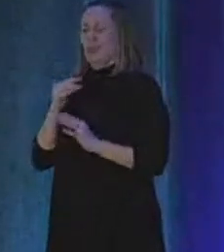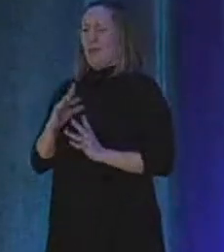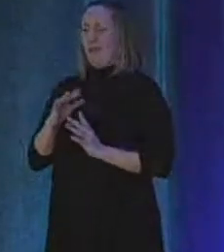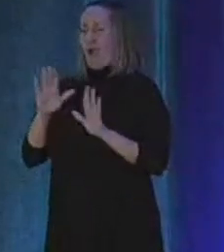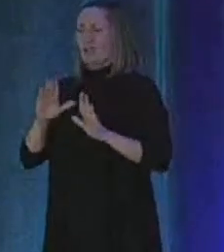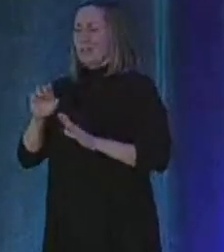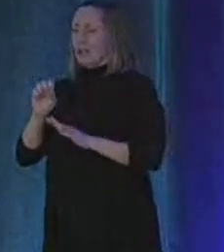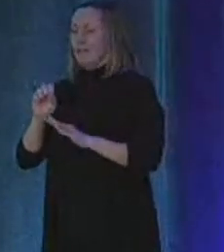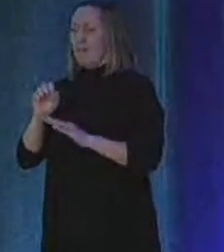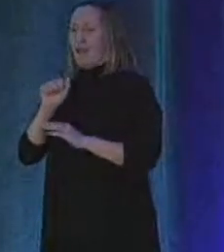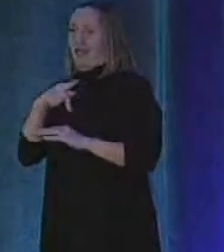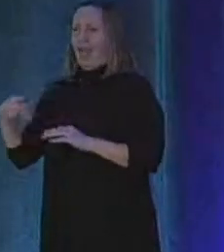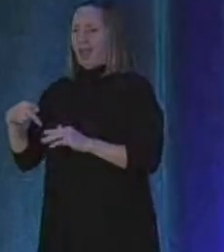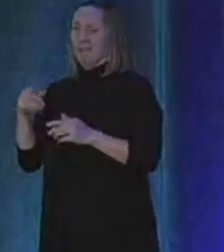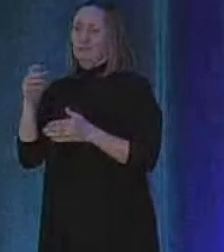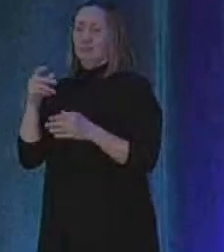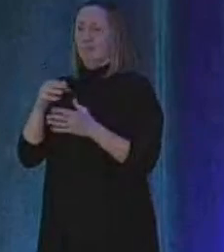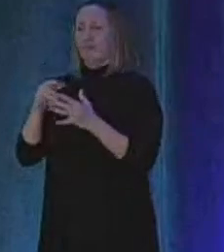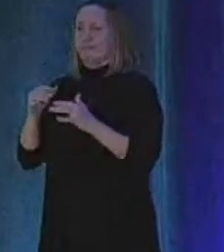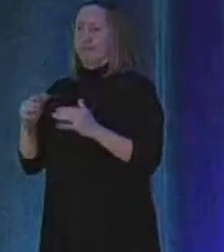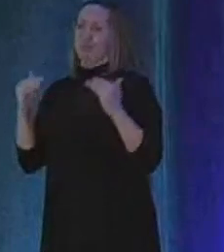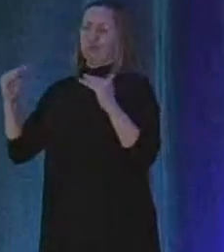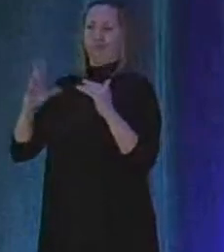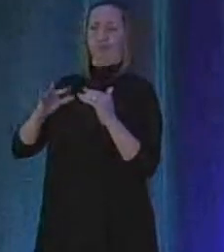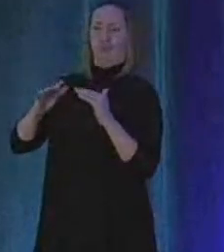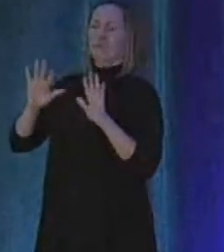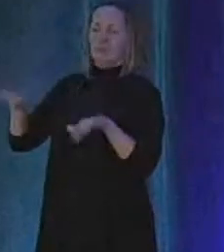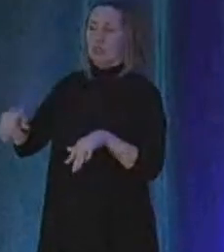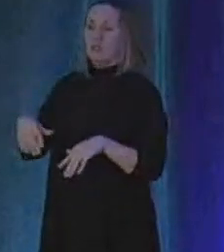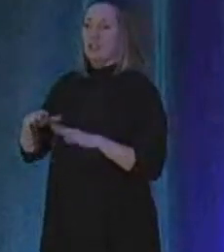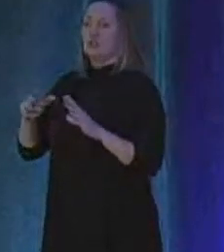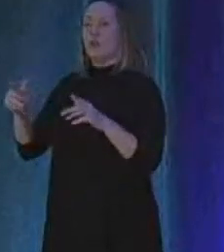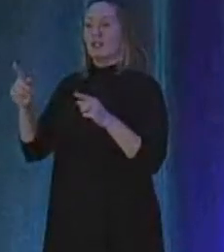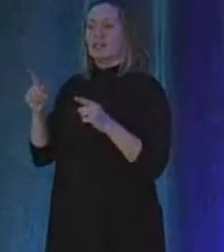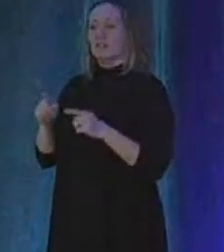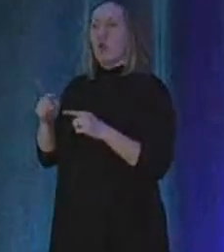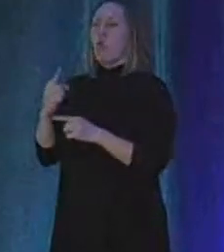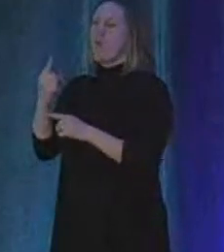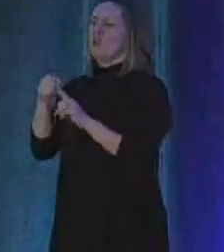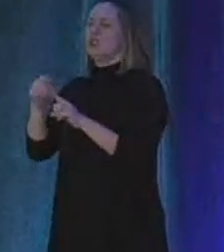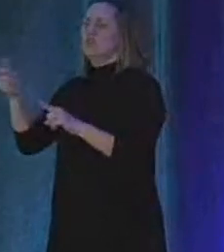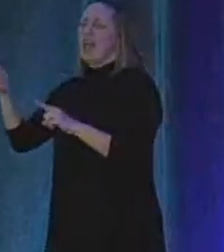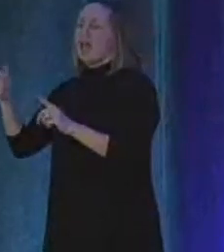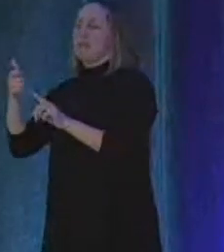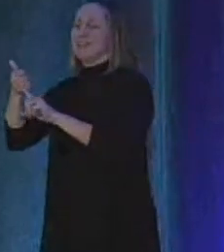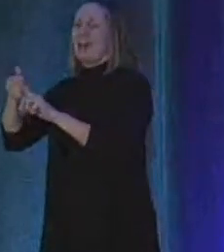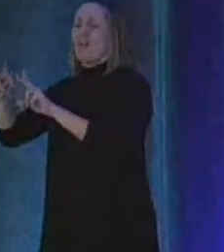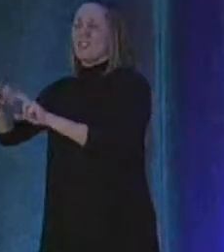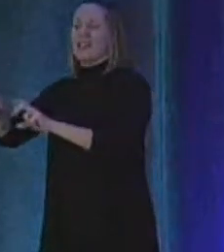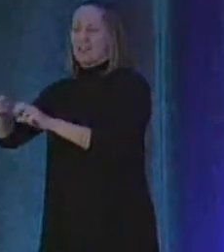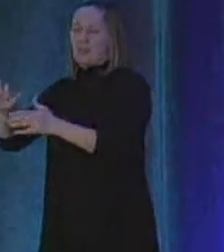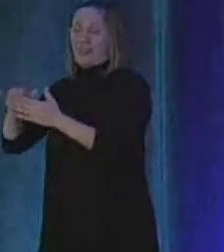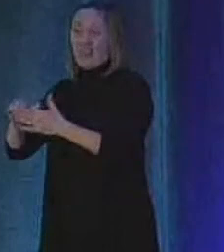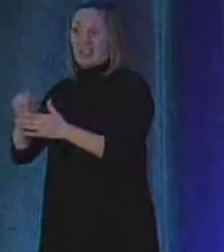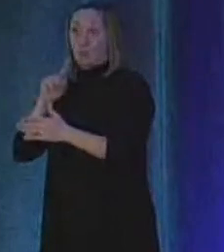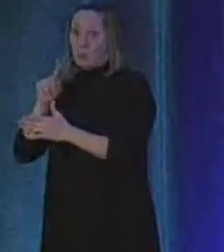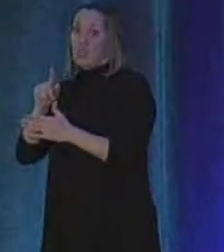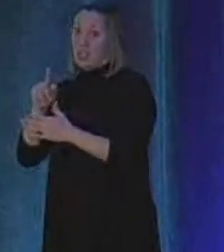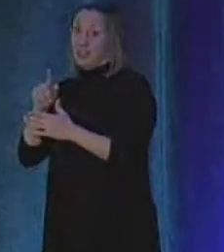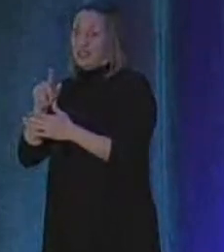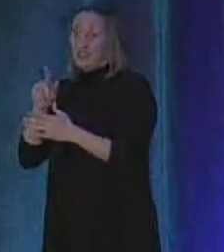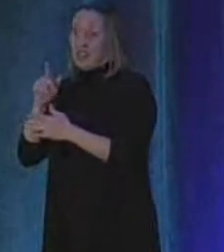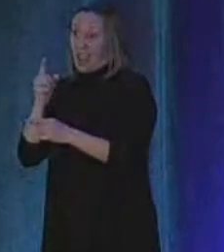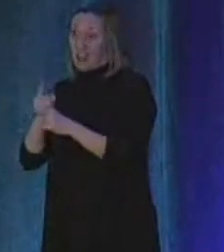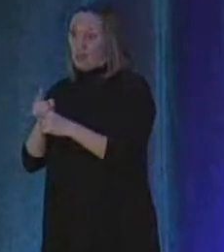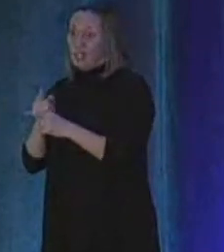a 1 to 10 count every day, right? What I just alluded to there, 1 to 10 self-assessment is actually pretty accurate. As long